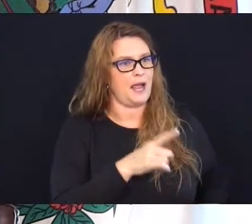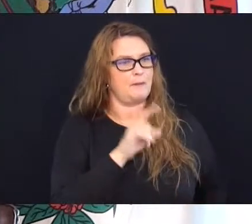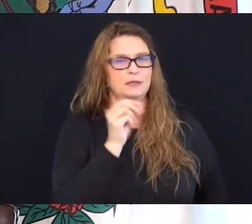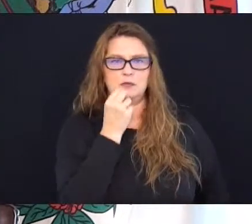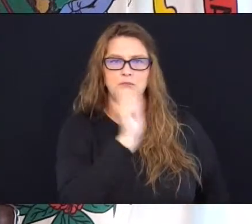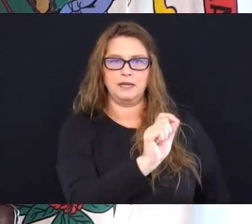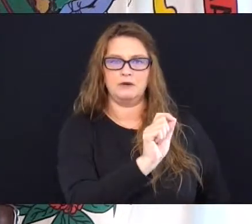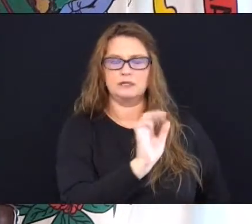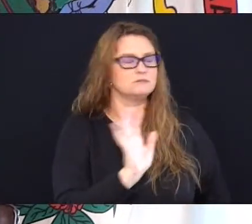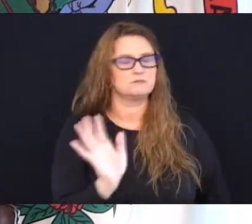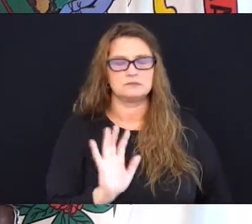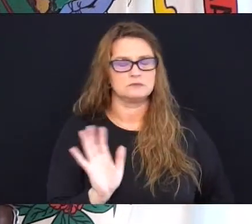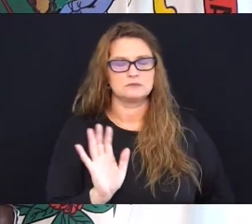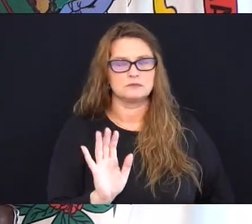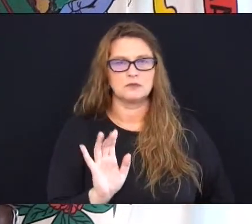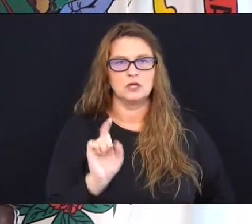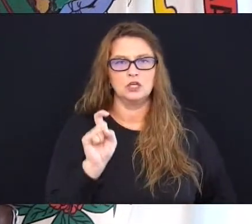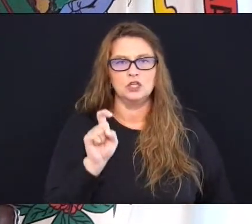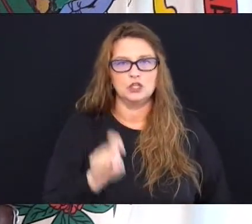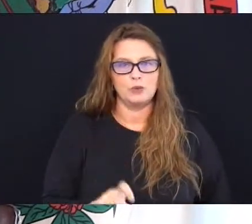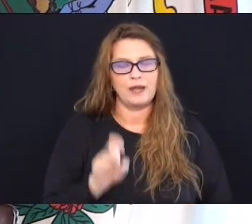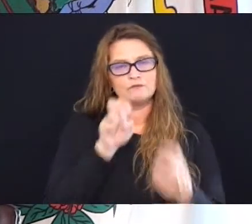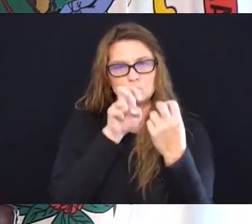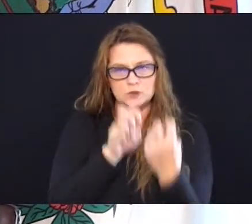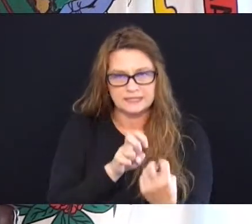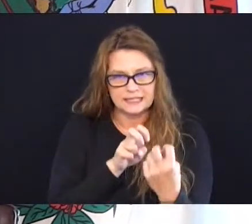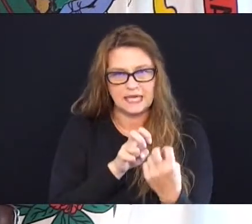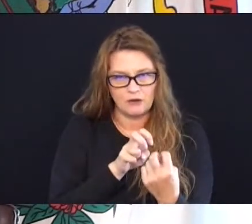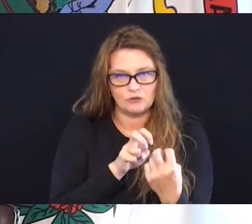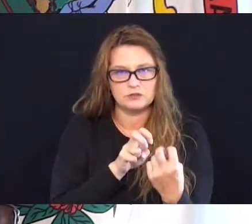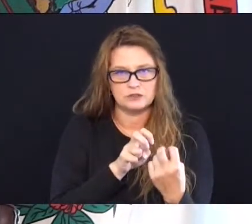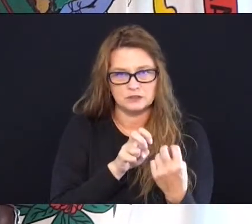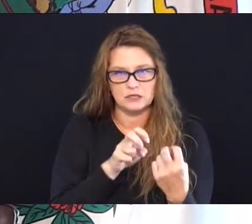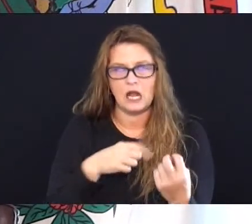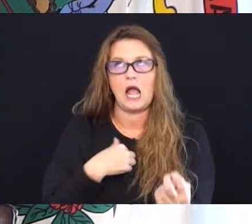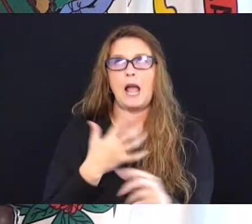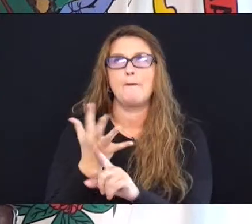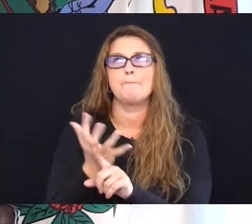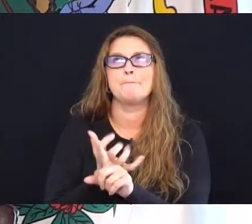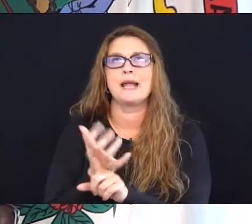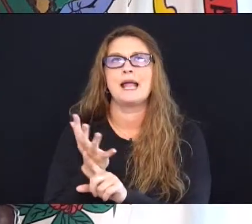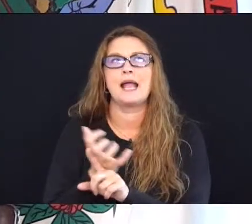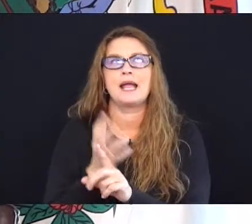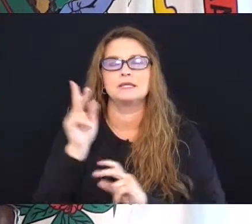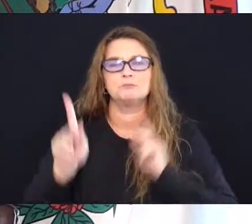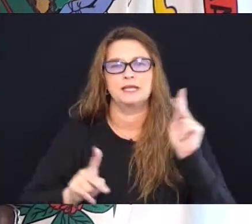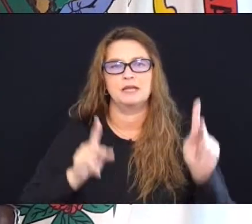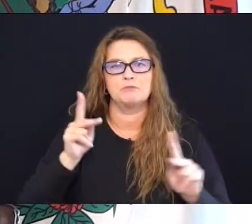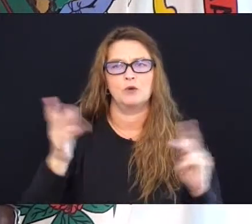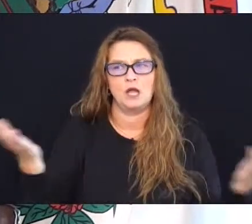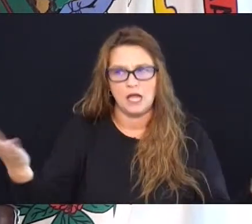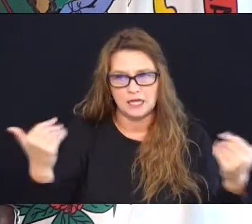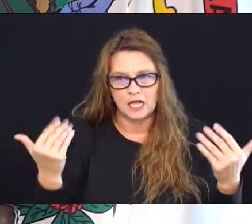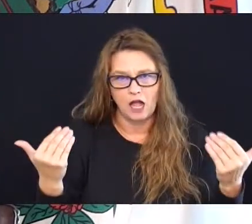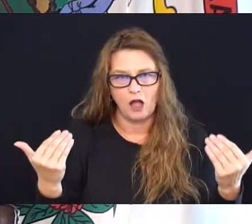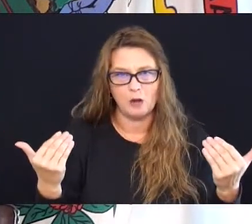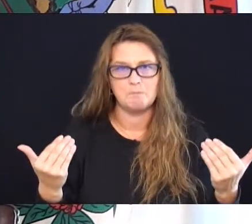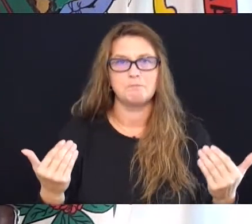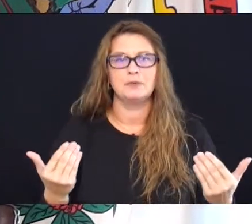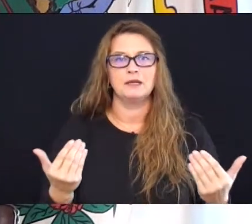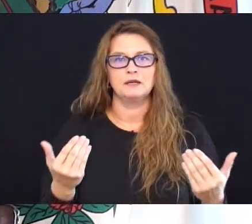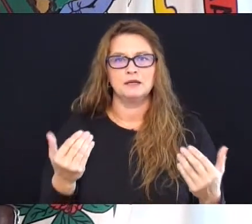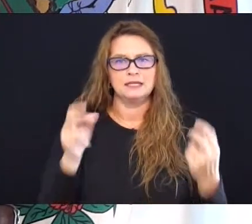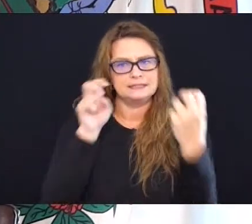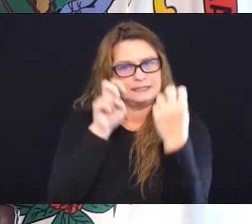is something that you have got to sit down. And I beg people to come to me and let us